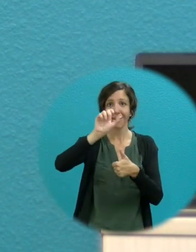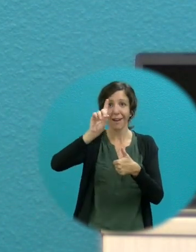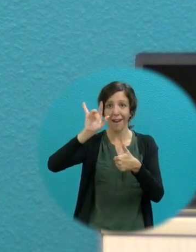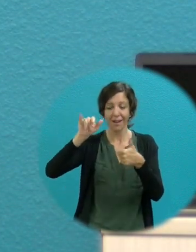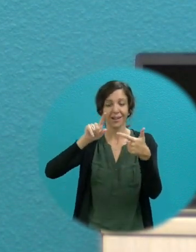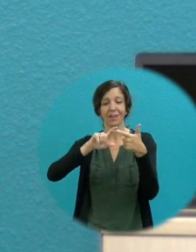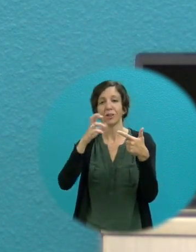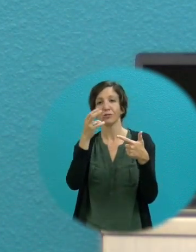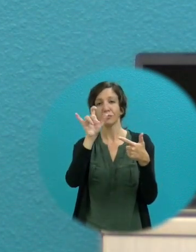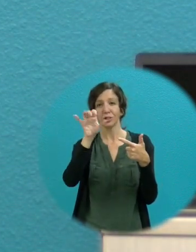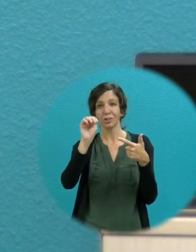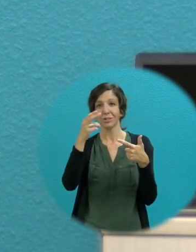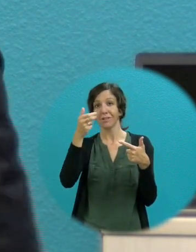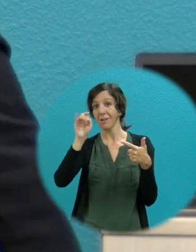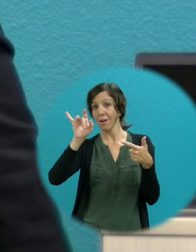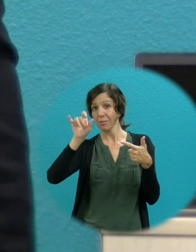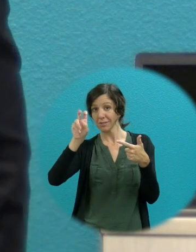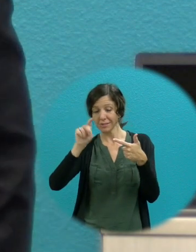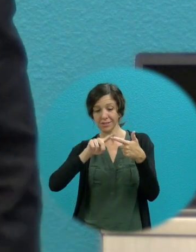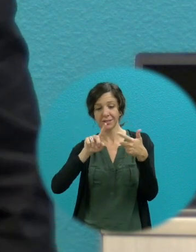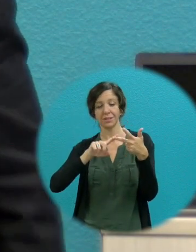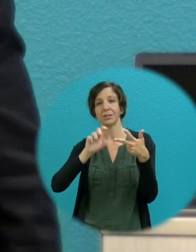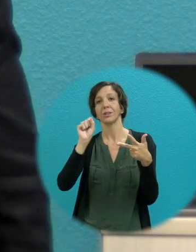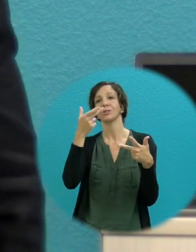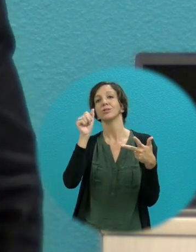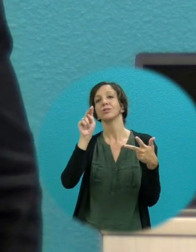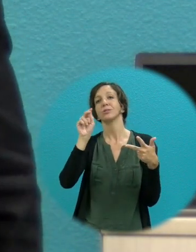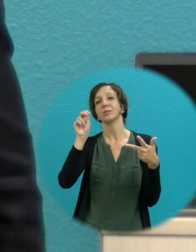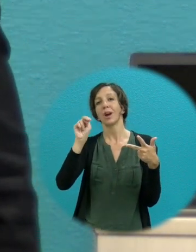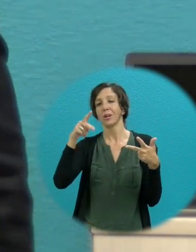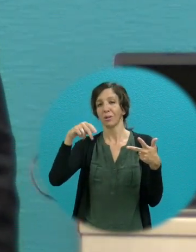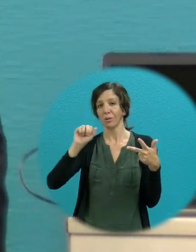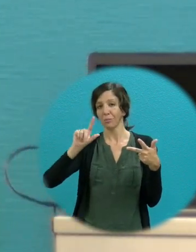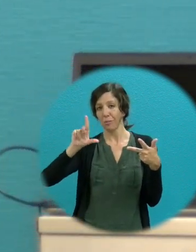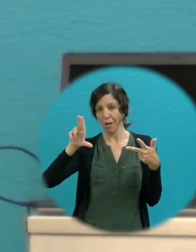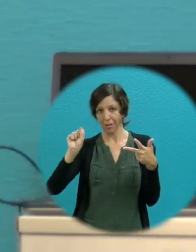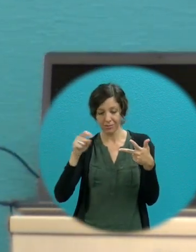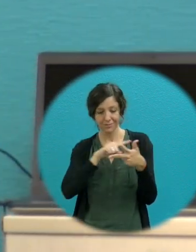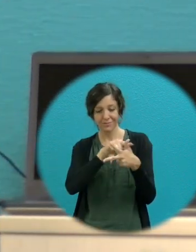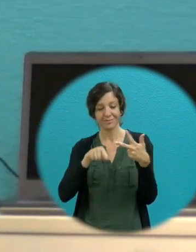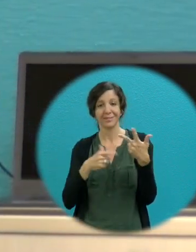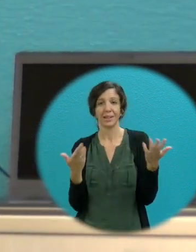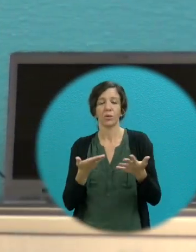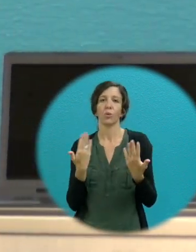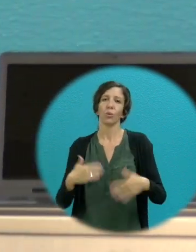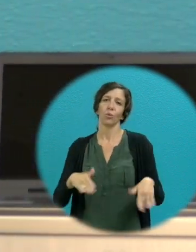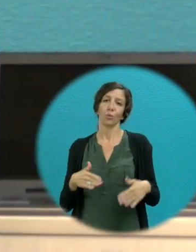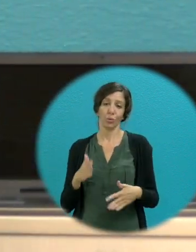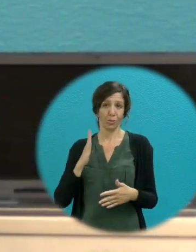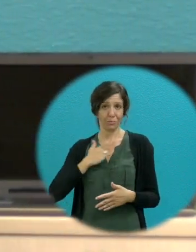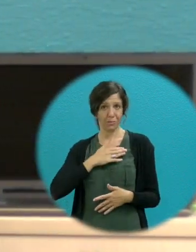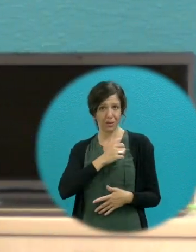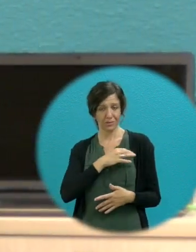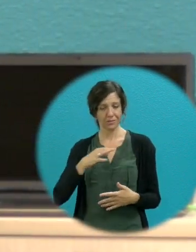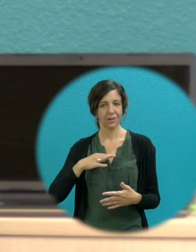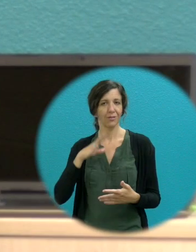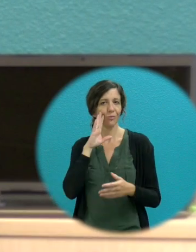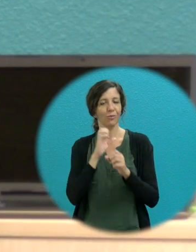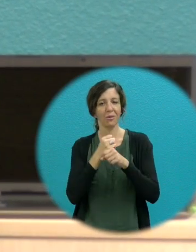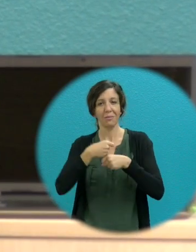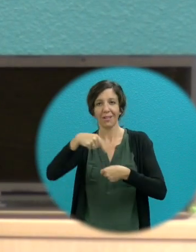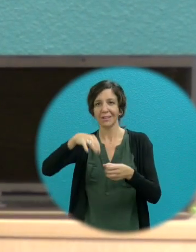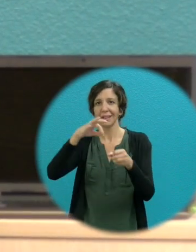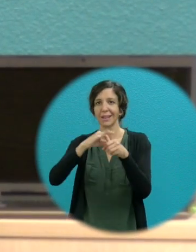here, and Shannon Paulus is here. And really, it's the staff that's going to make this just a fine election.